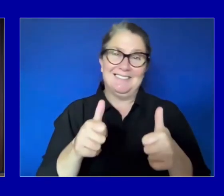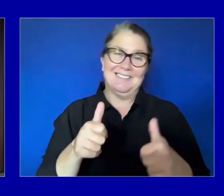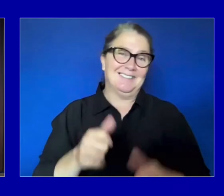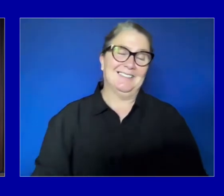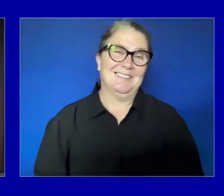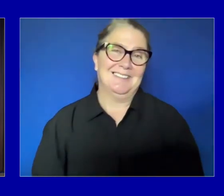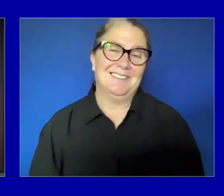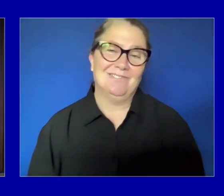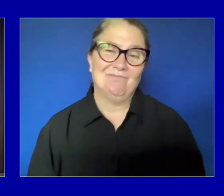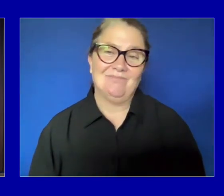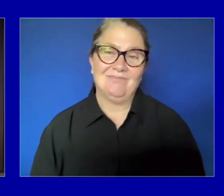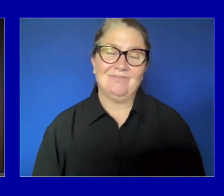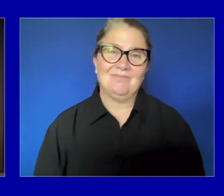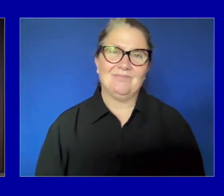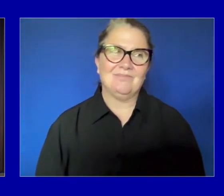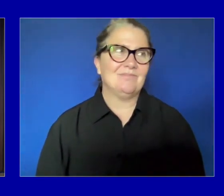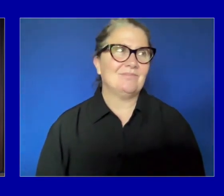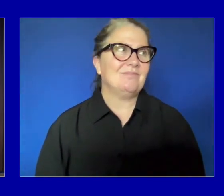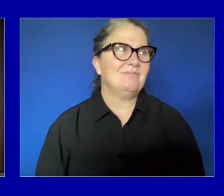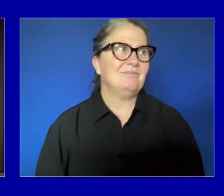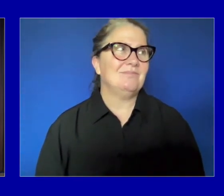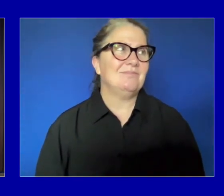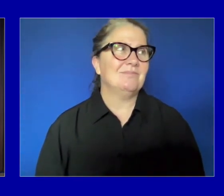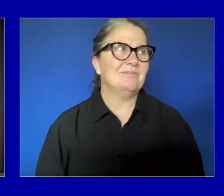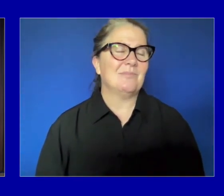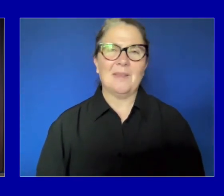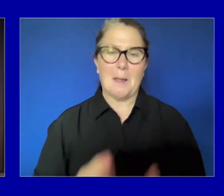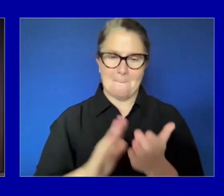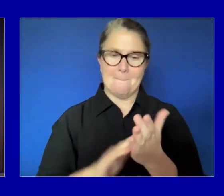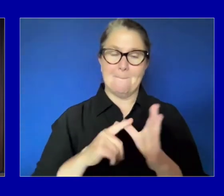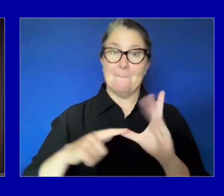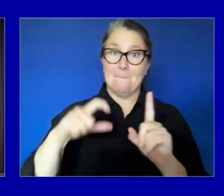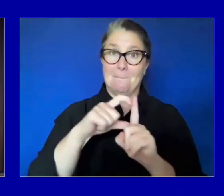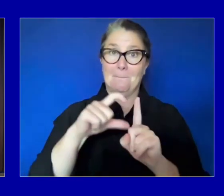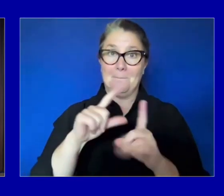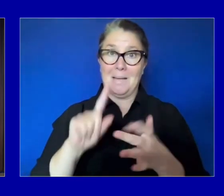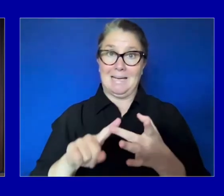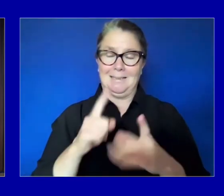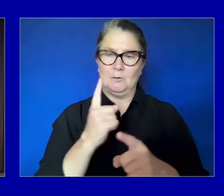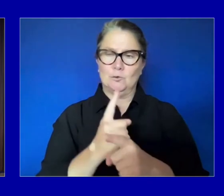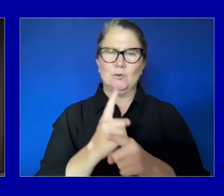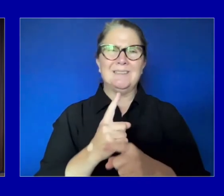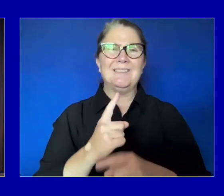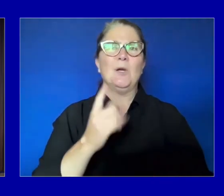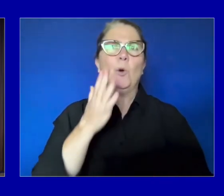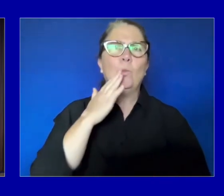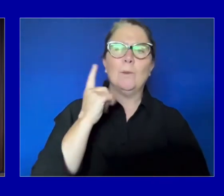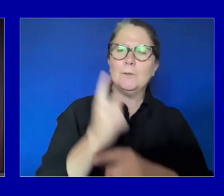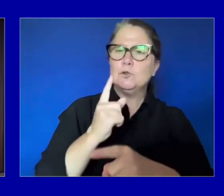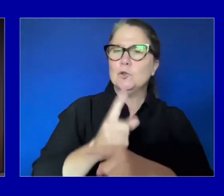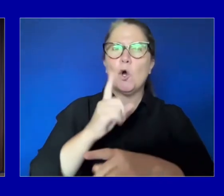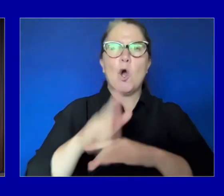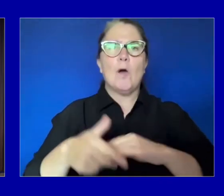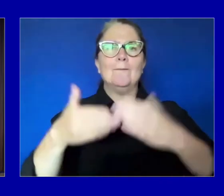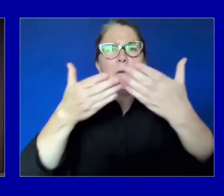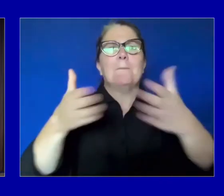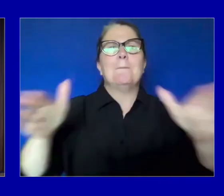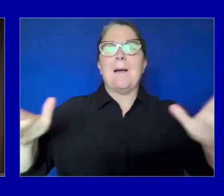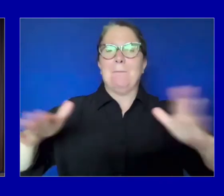yeah. And that really speaks to me about that. It's not, you know, when we think about public land and this, this cultural